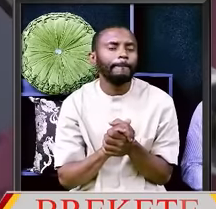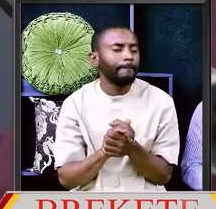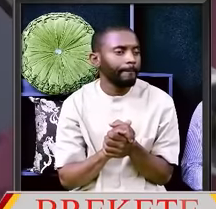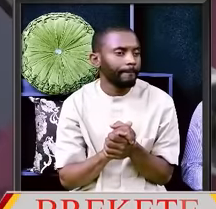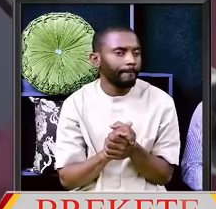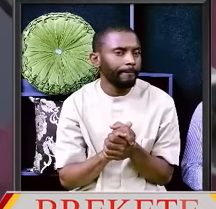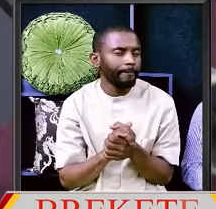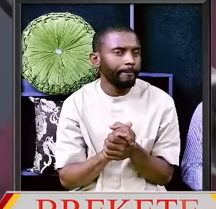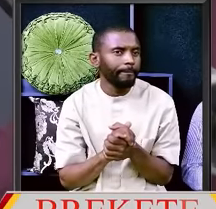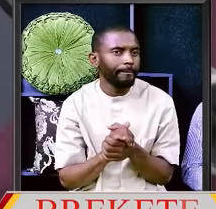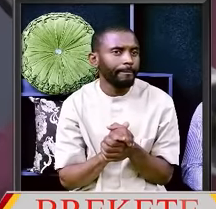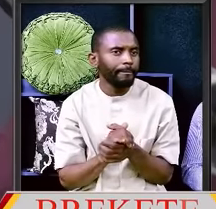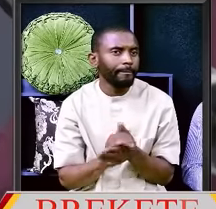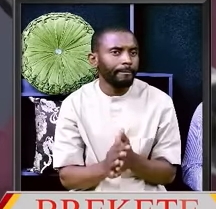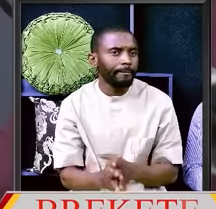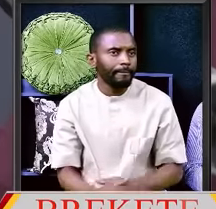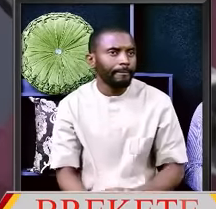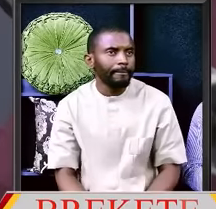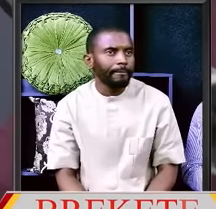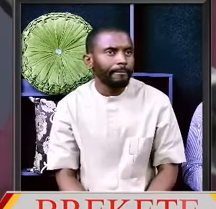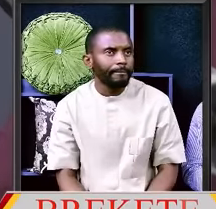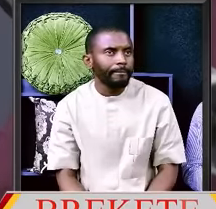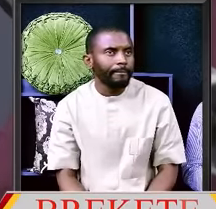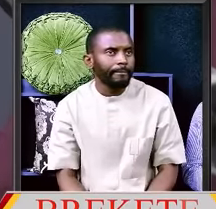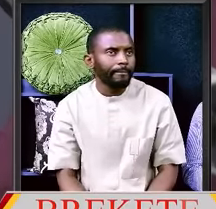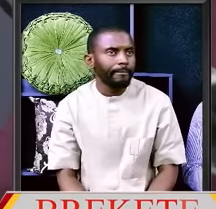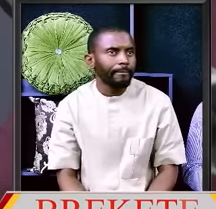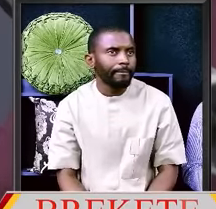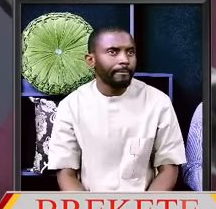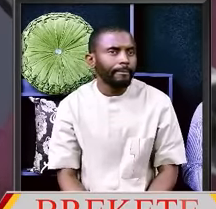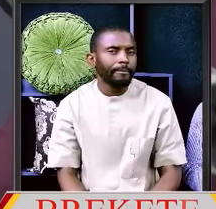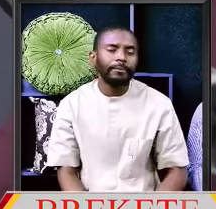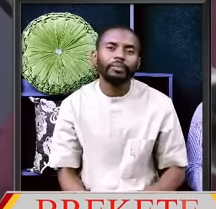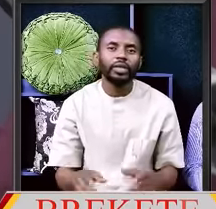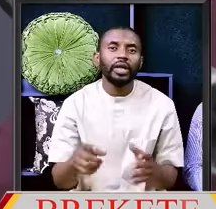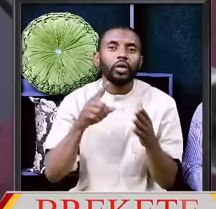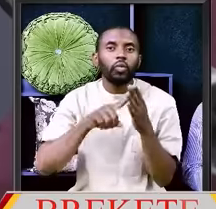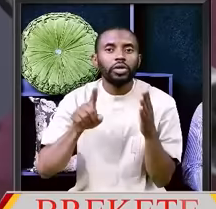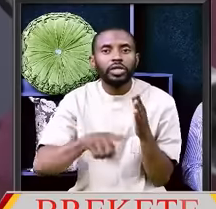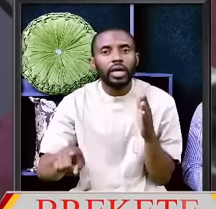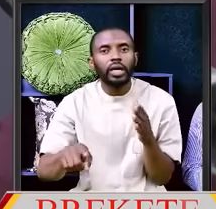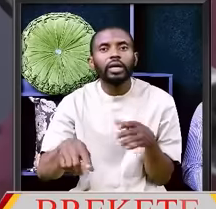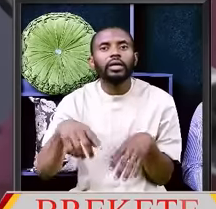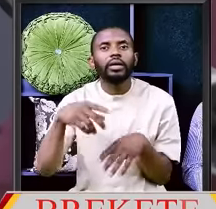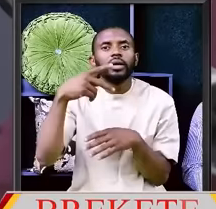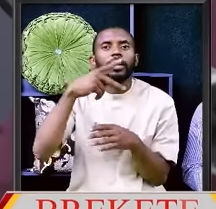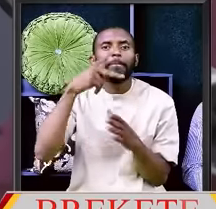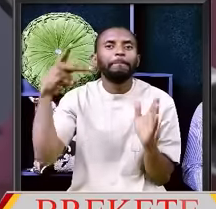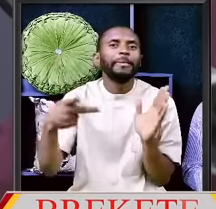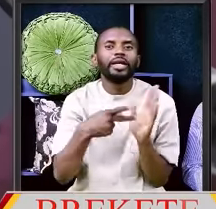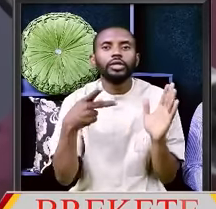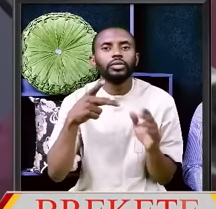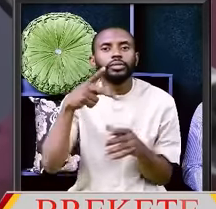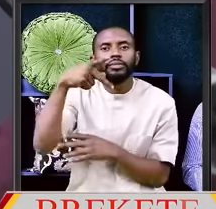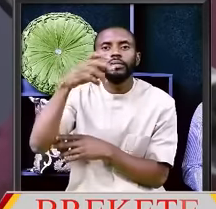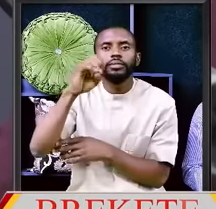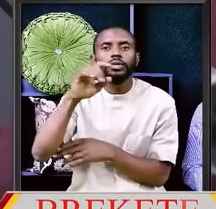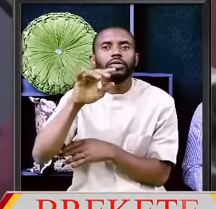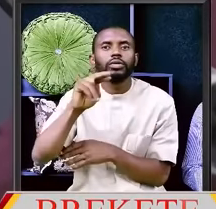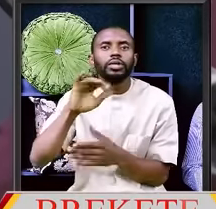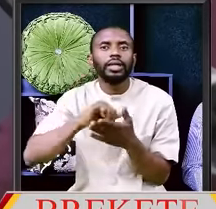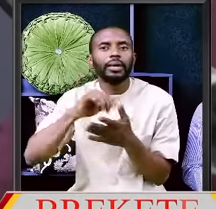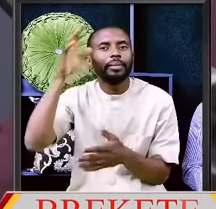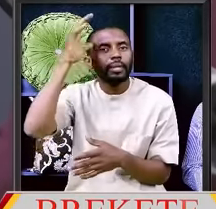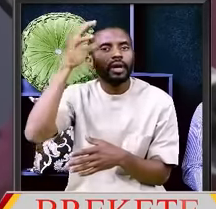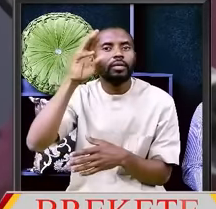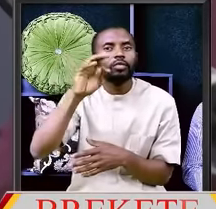ground help us check the petition where Papa Mohbad’s put for DNA already, because he followed the right